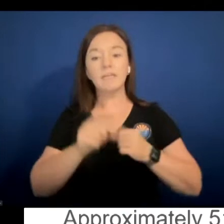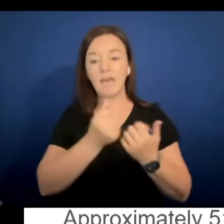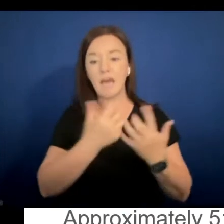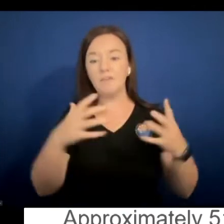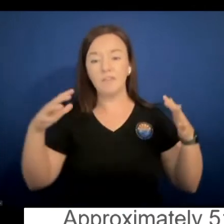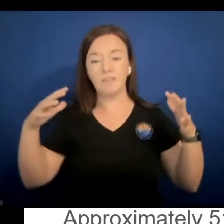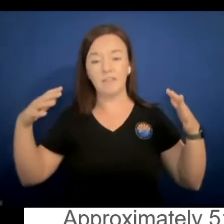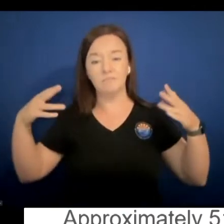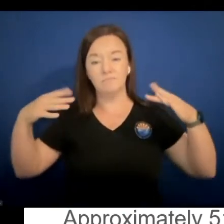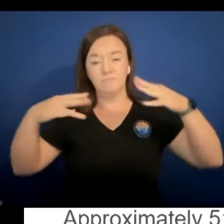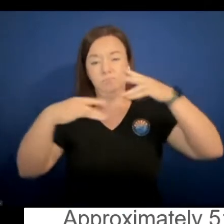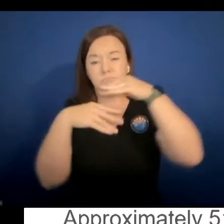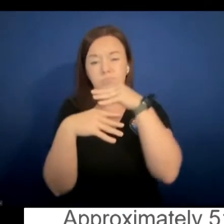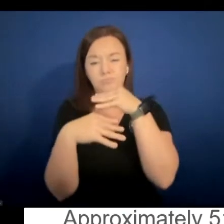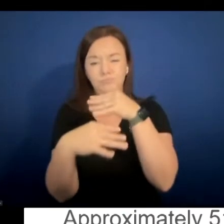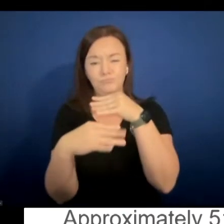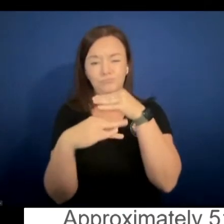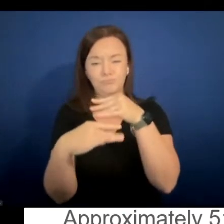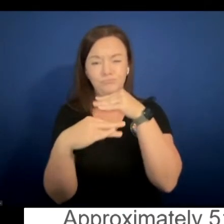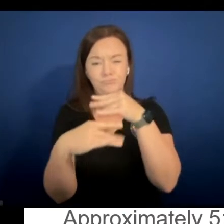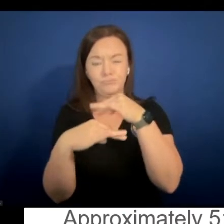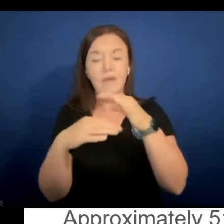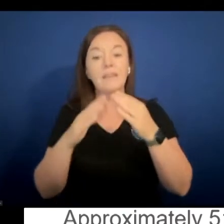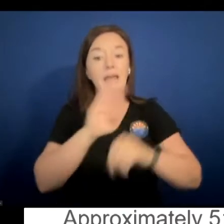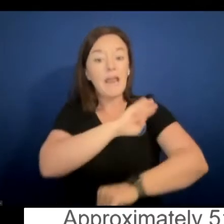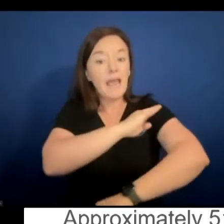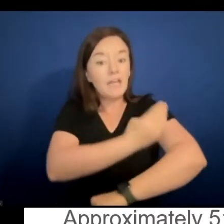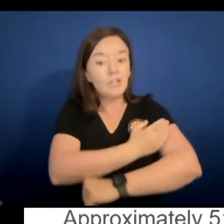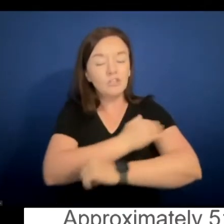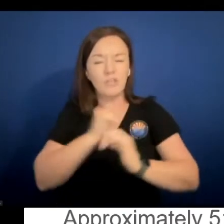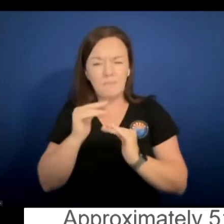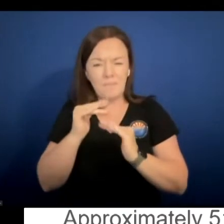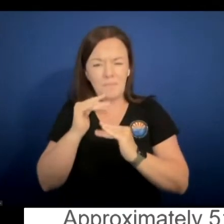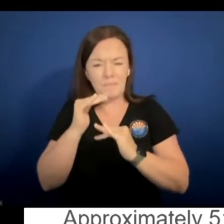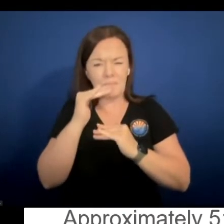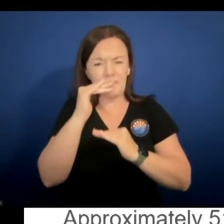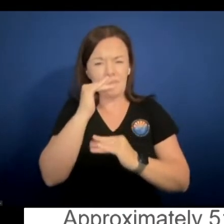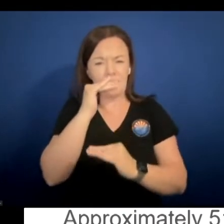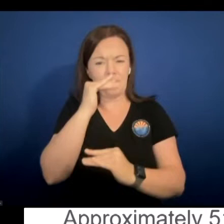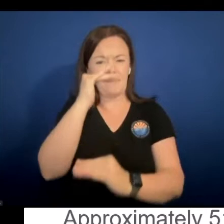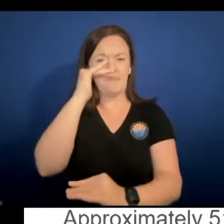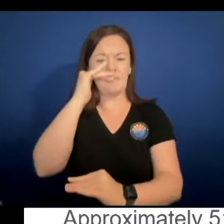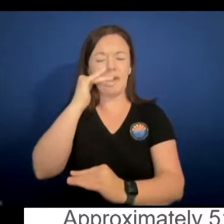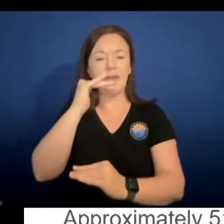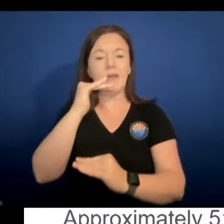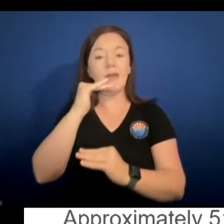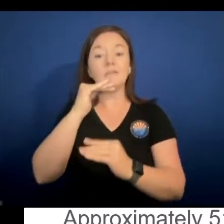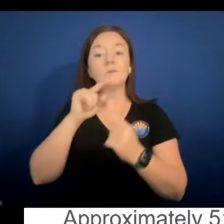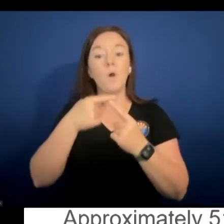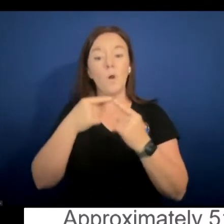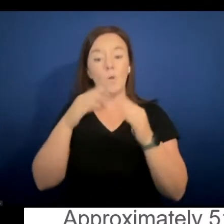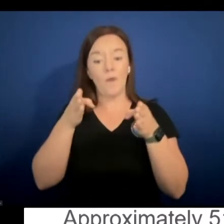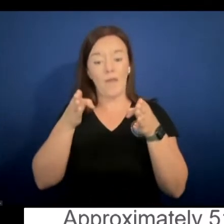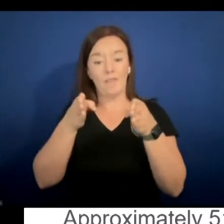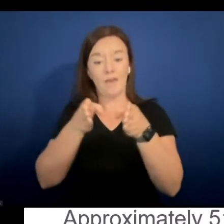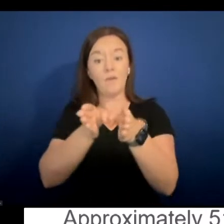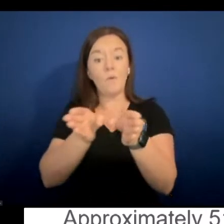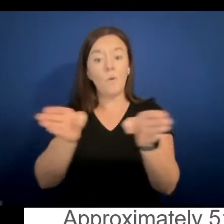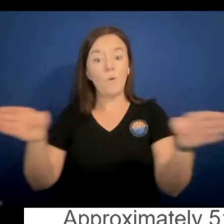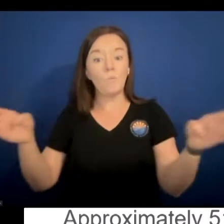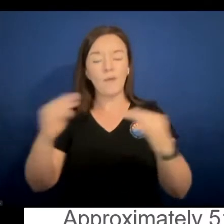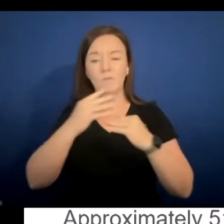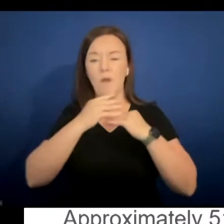that confined energy to then shoot out of that